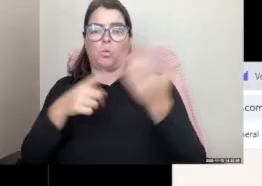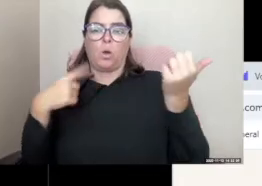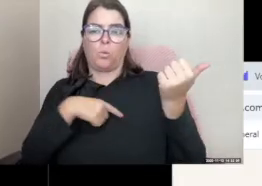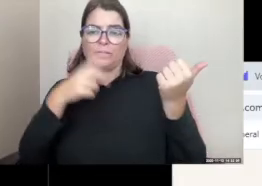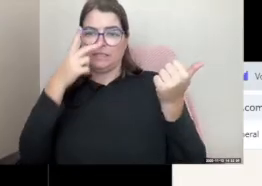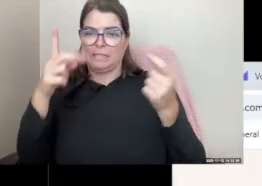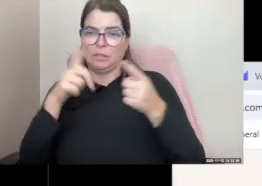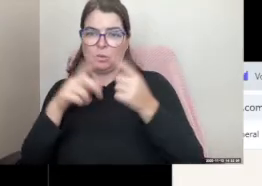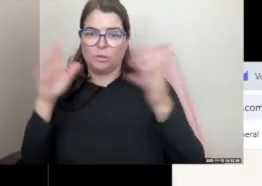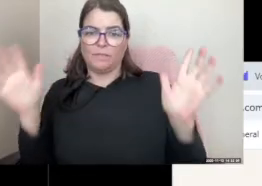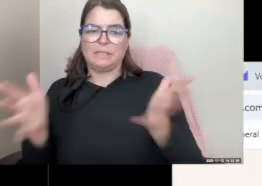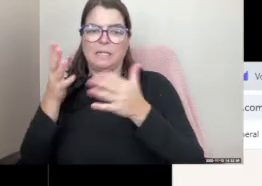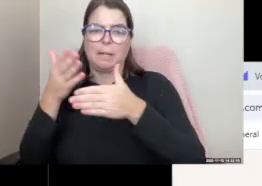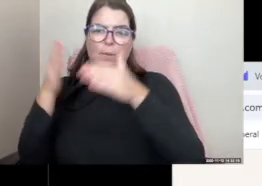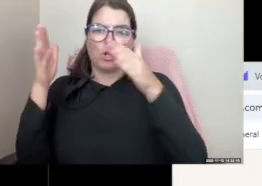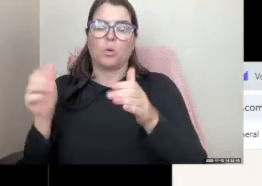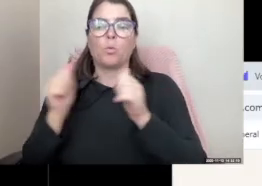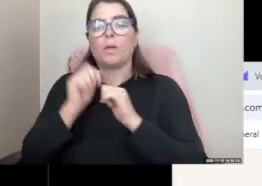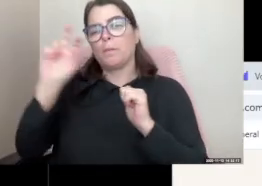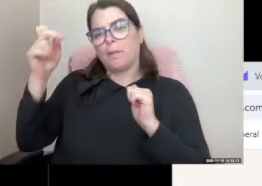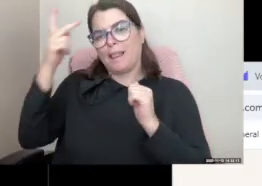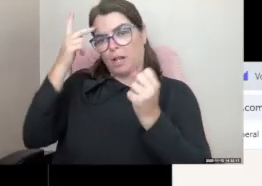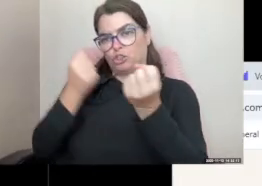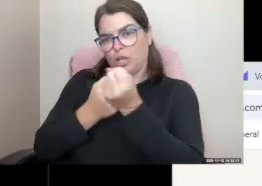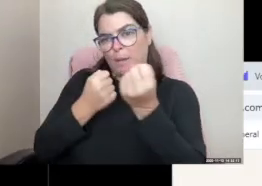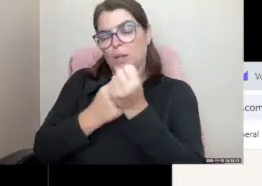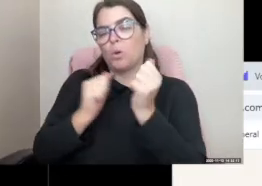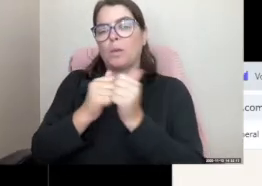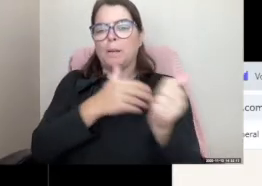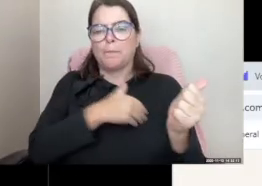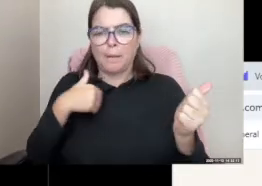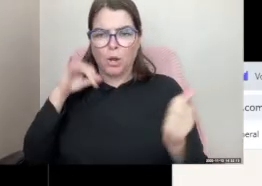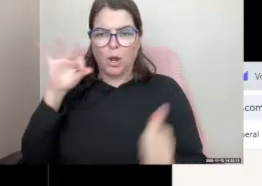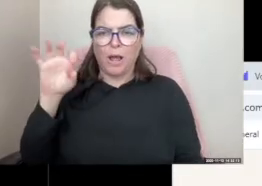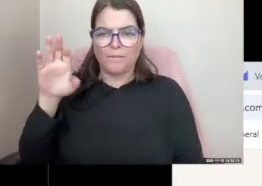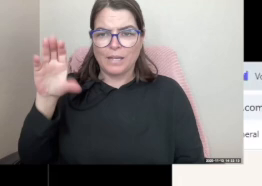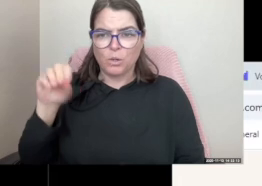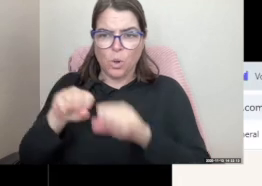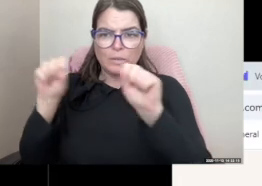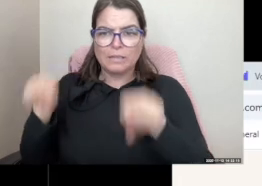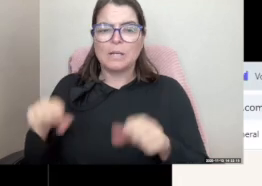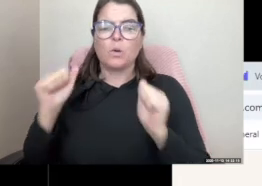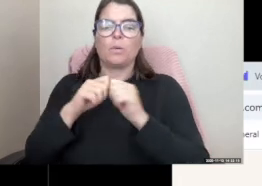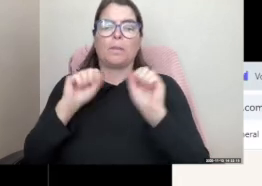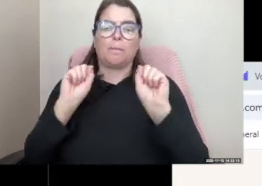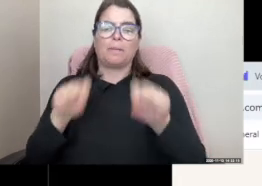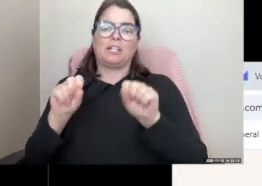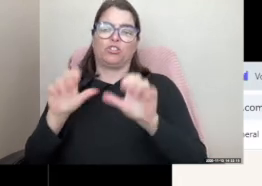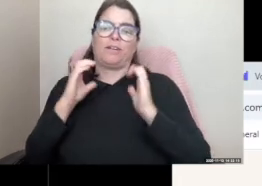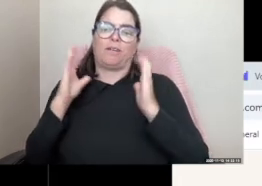legitimacy to the work that's being done that can bring other parties to the table. Building off of